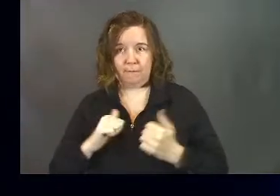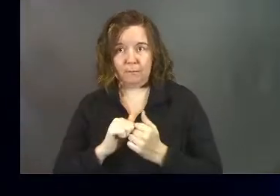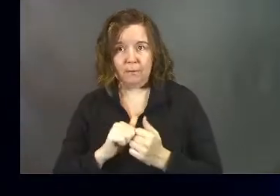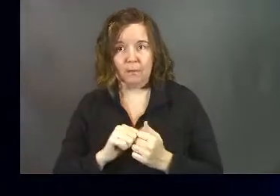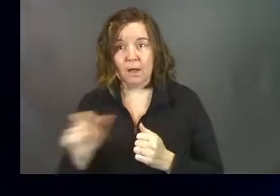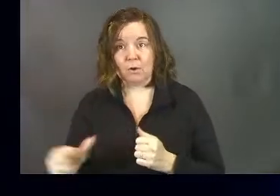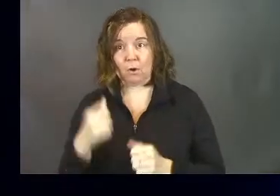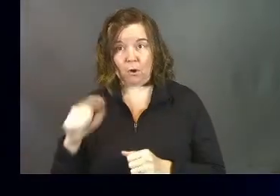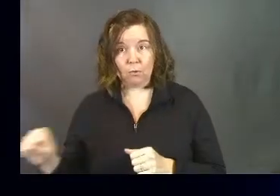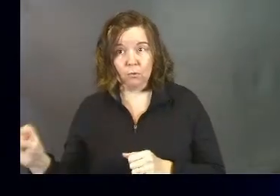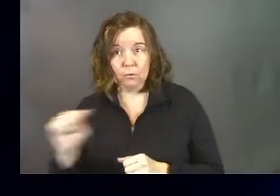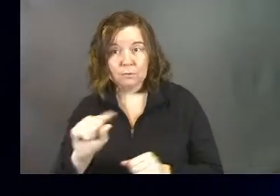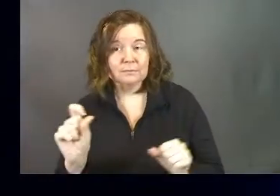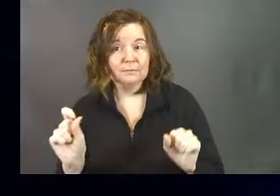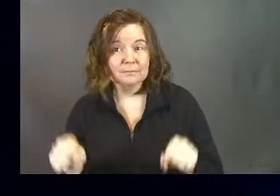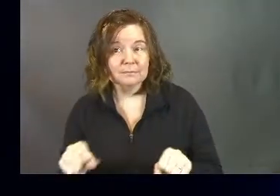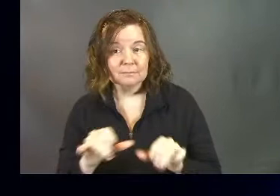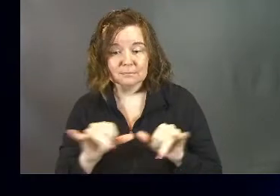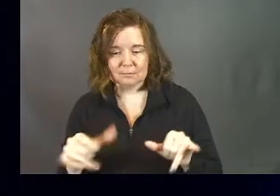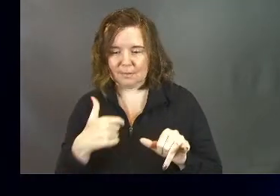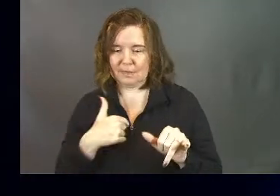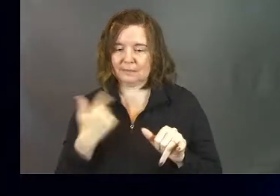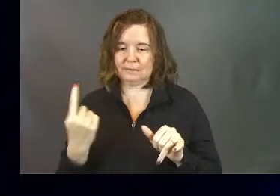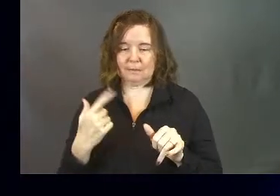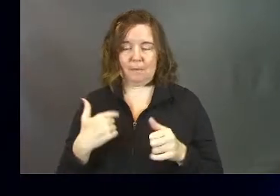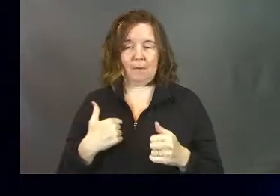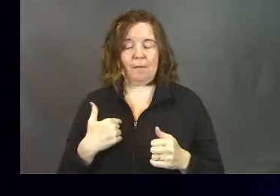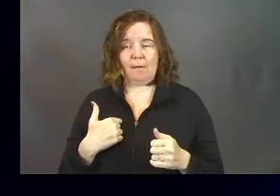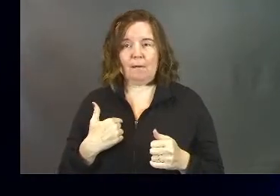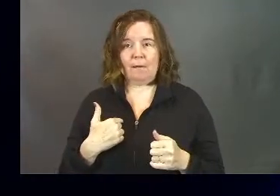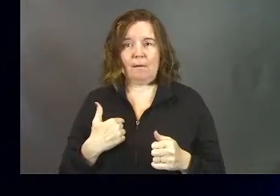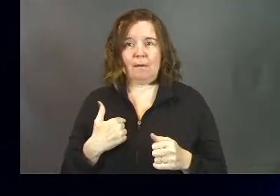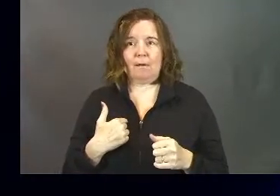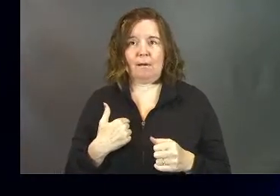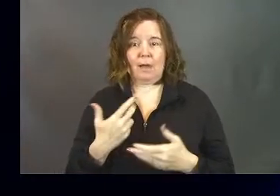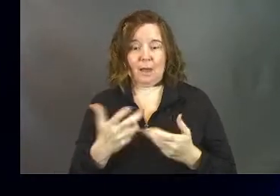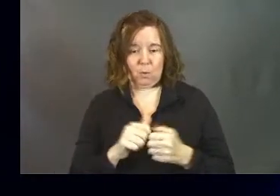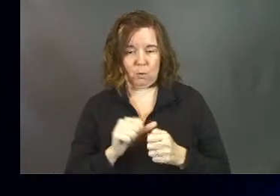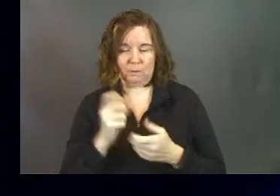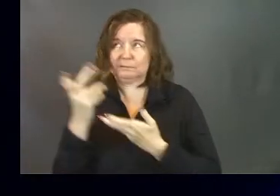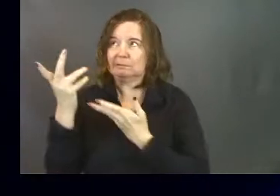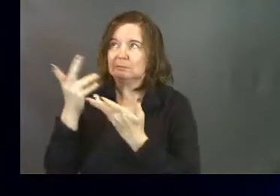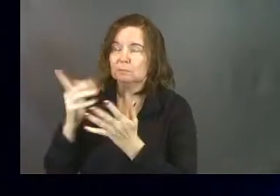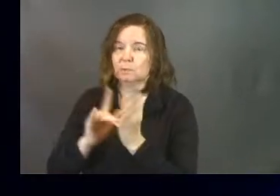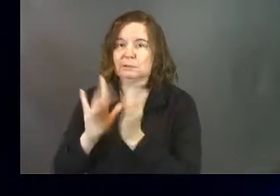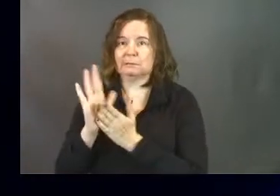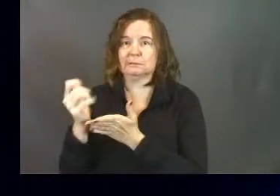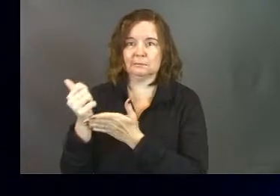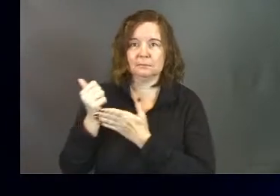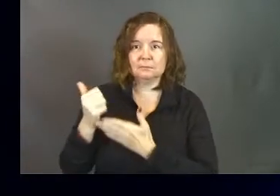and to others in your life. This is something that I've worked with Jesus to overcome.